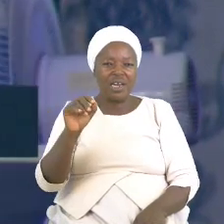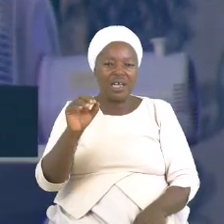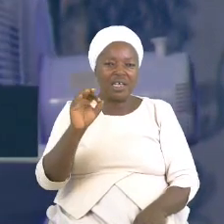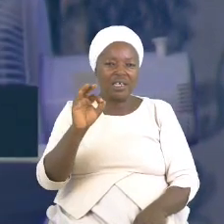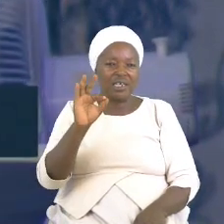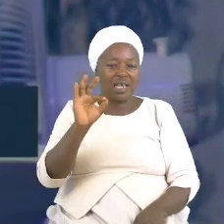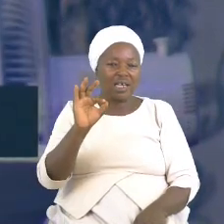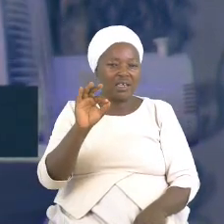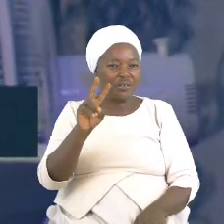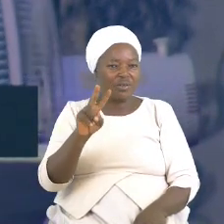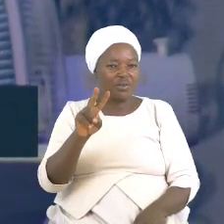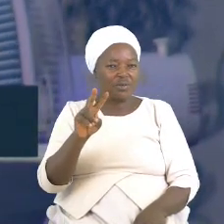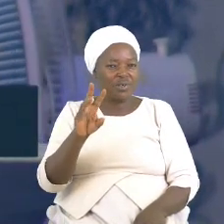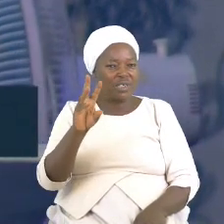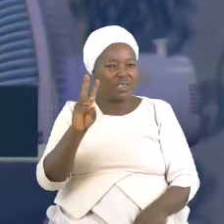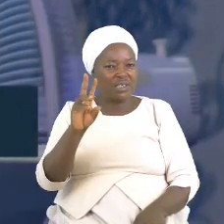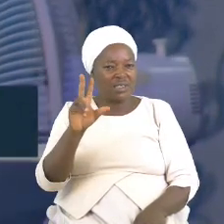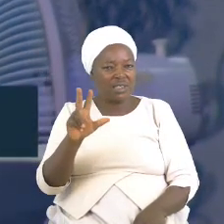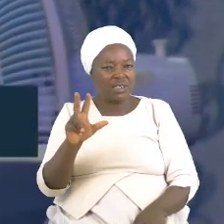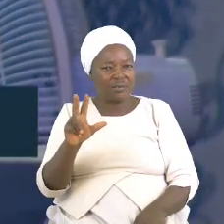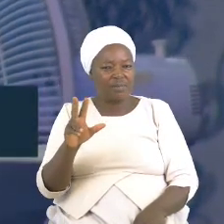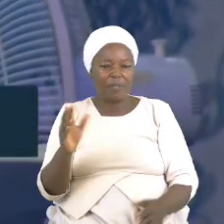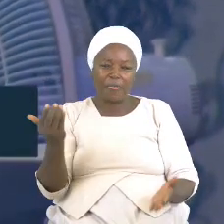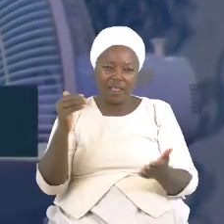+234 905 915 444 9263. The number again, please.